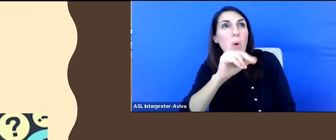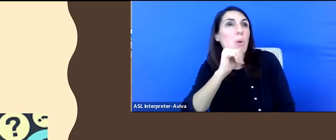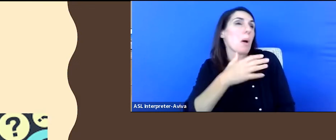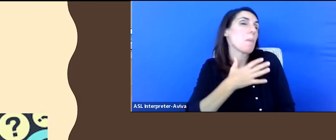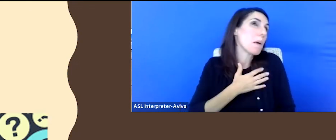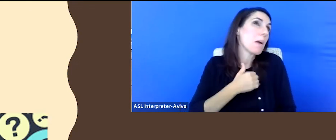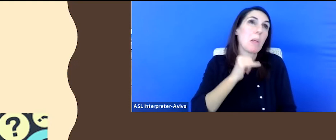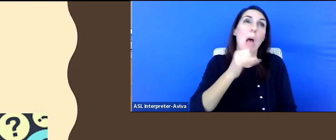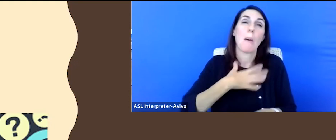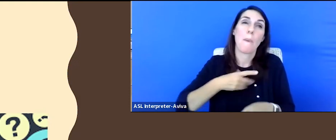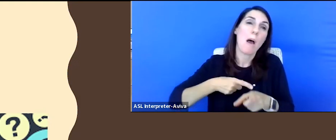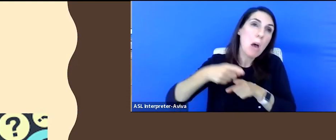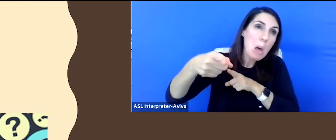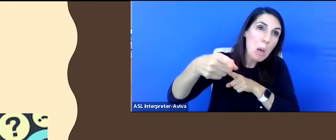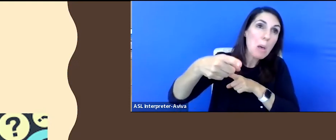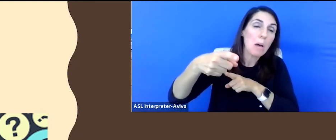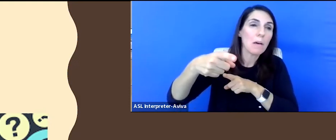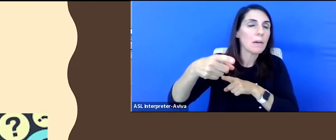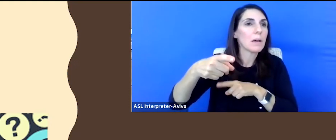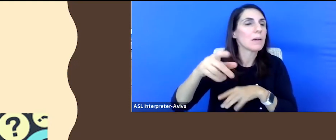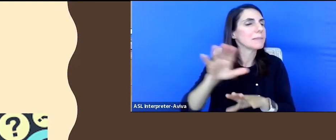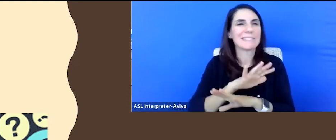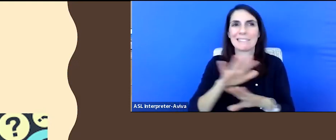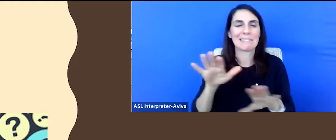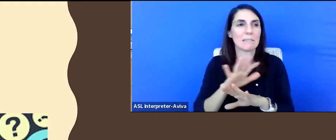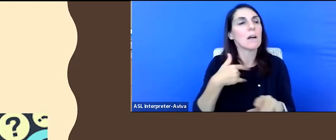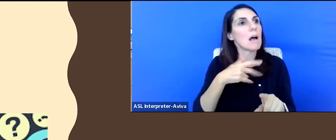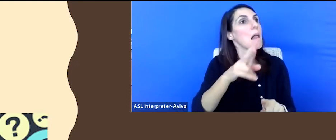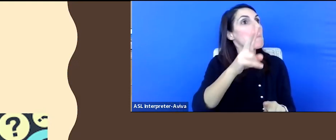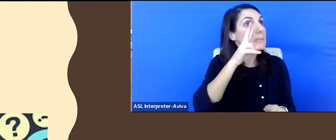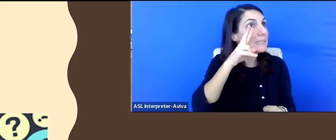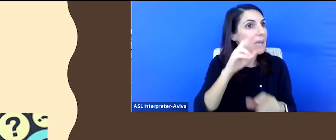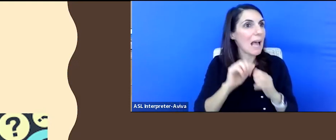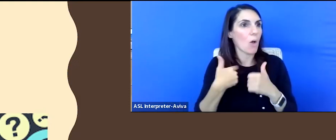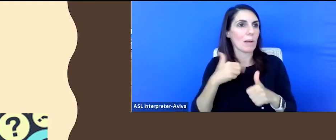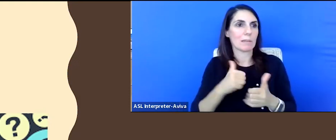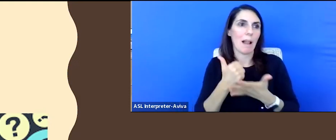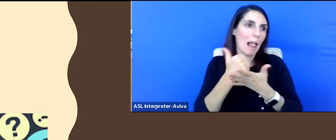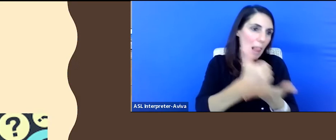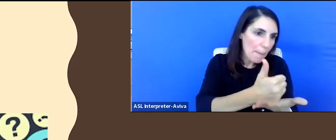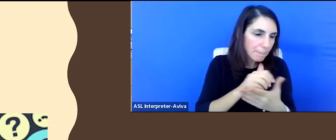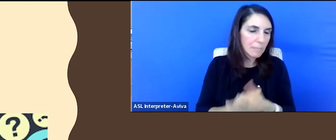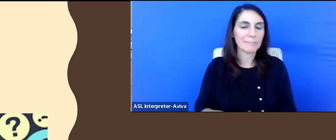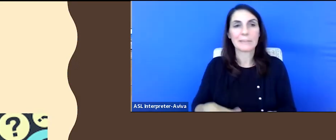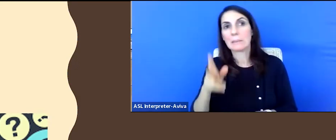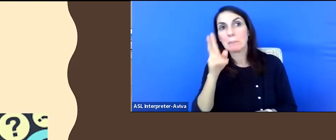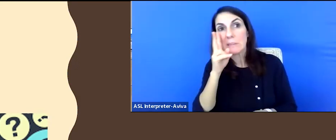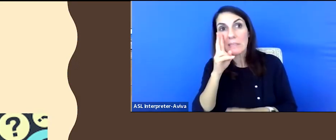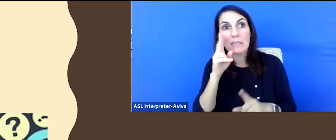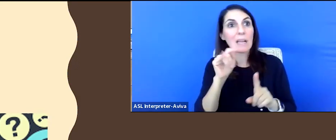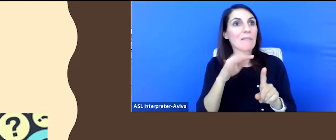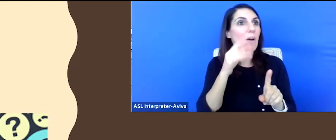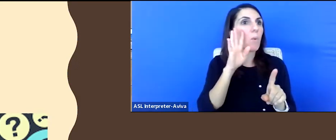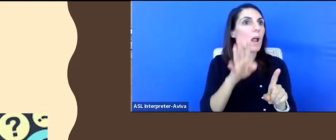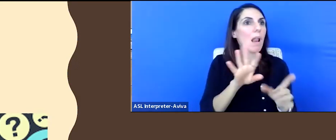area, isn't the first response. It's let me see what I can help. Let me see if I can get you to the right